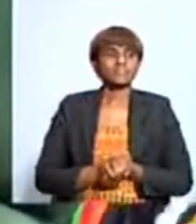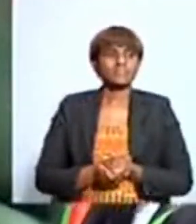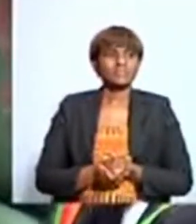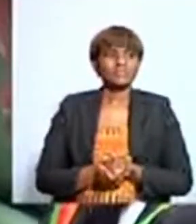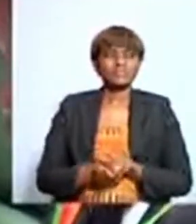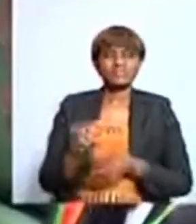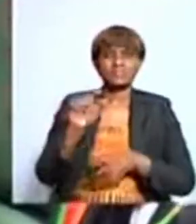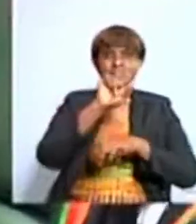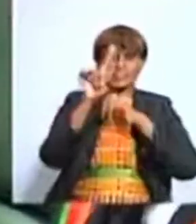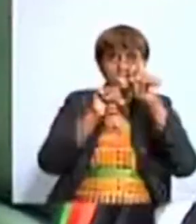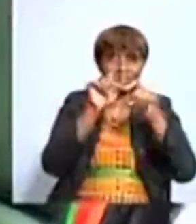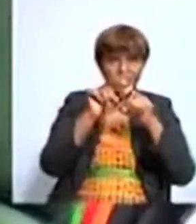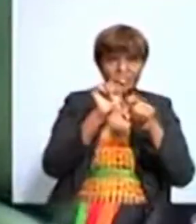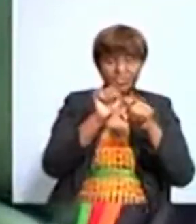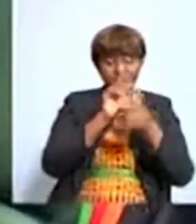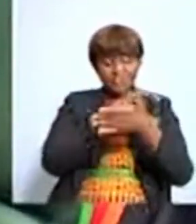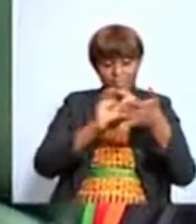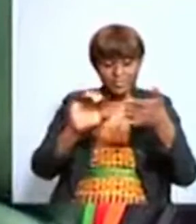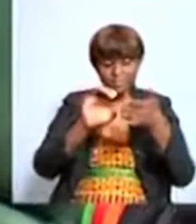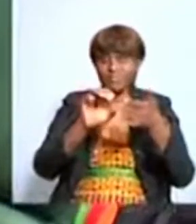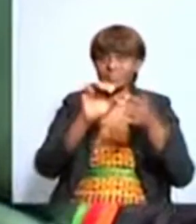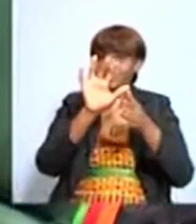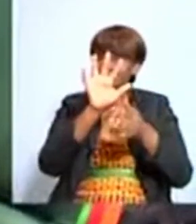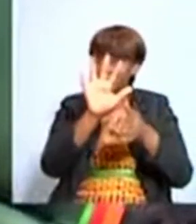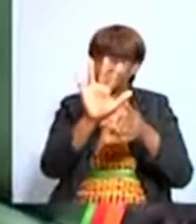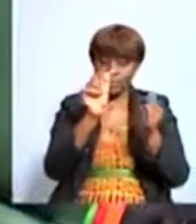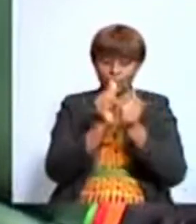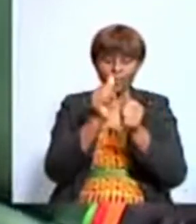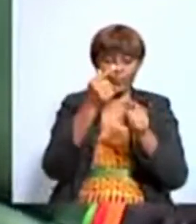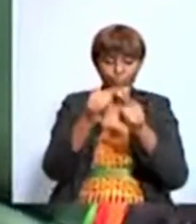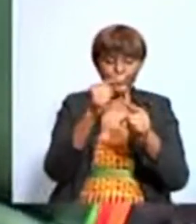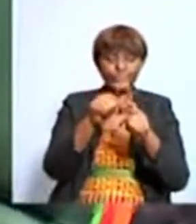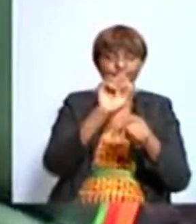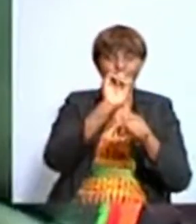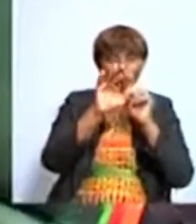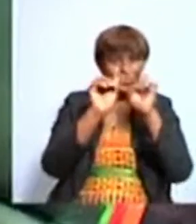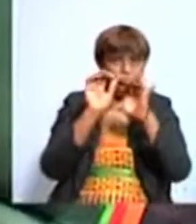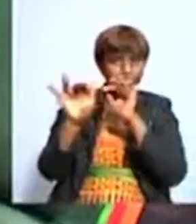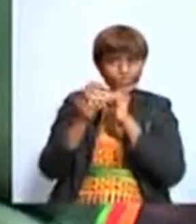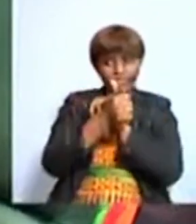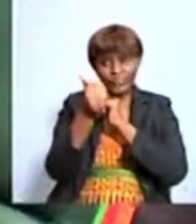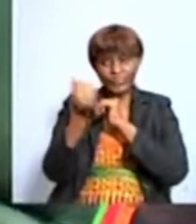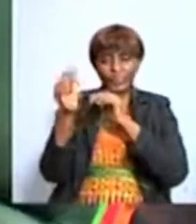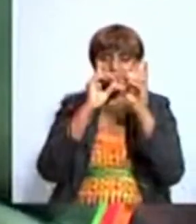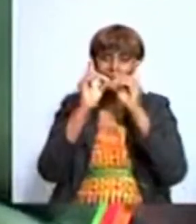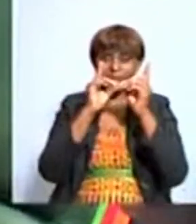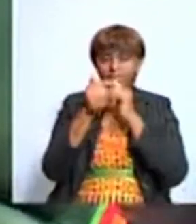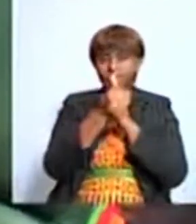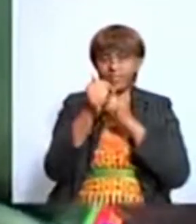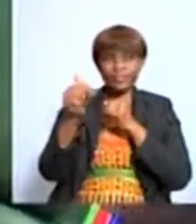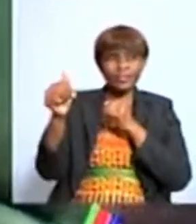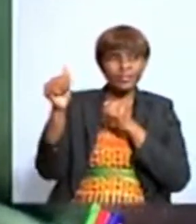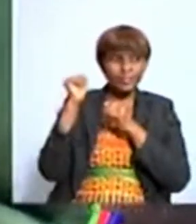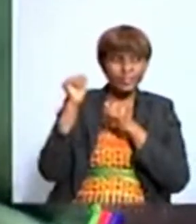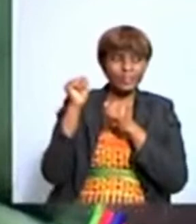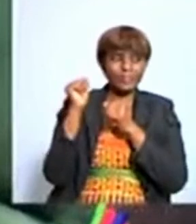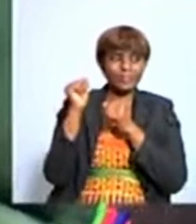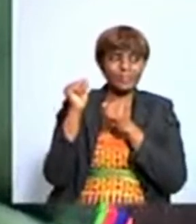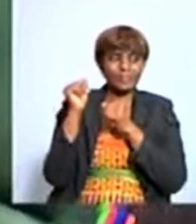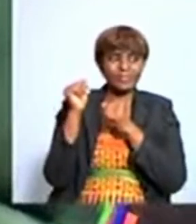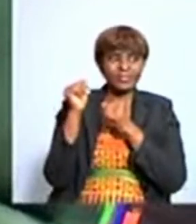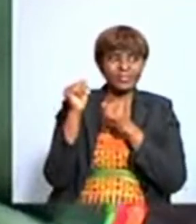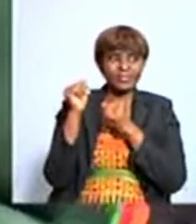The question is that clause 5 be amended with words as circulated. Any debate, any objection?